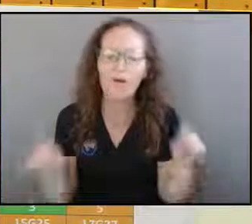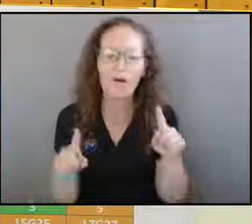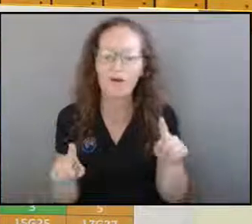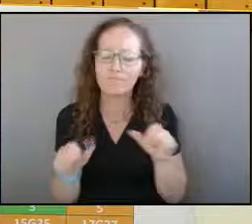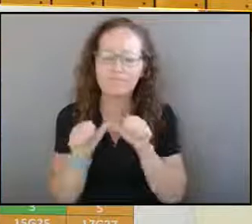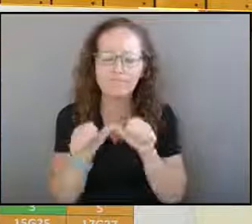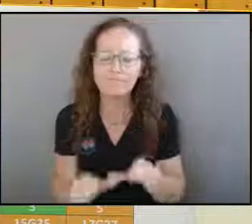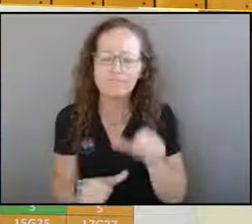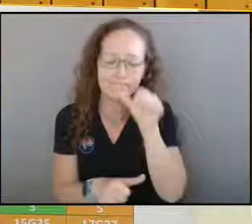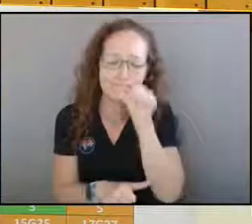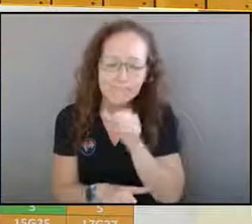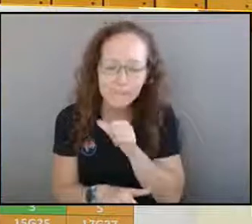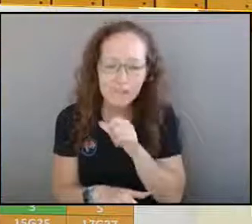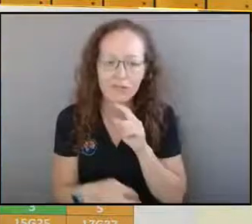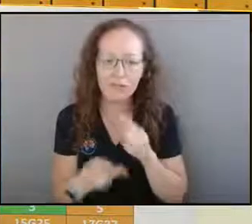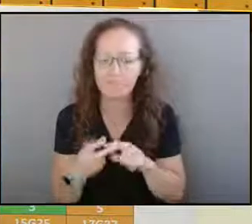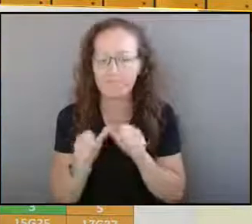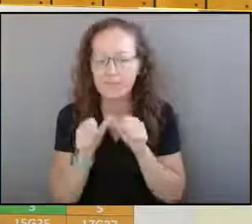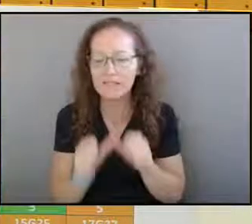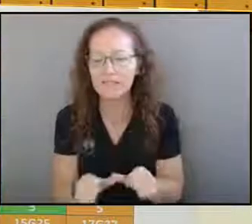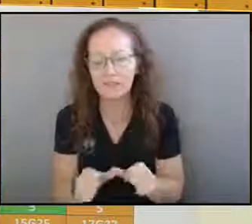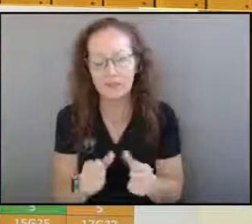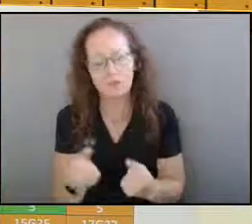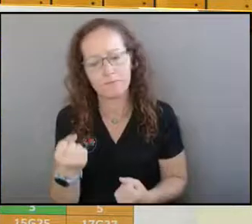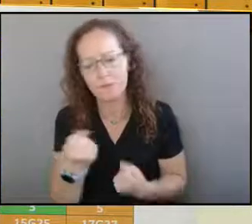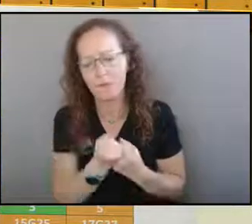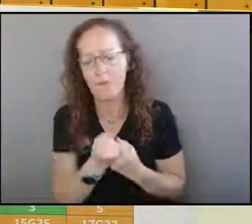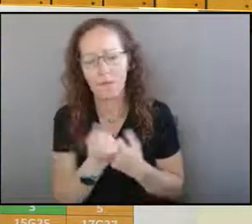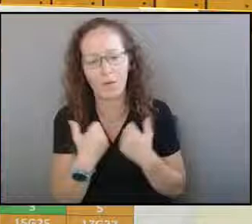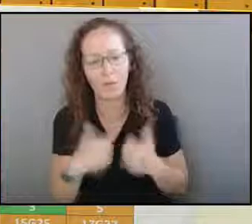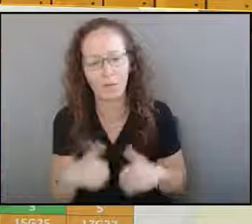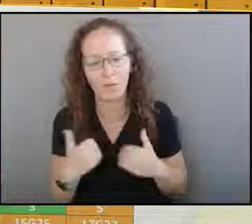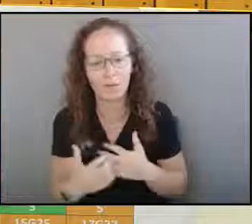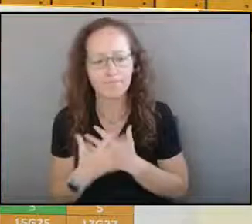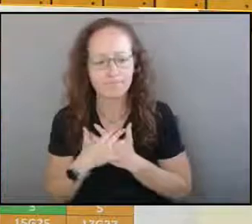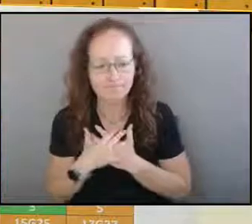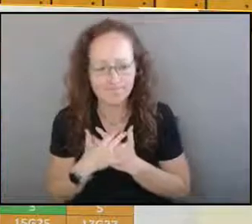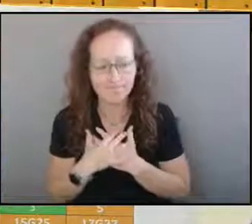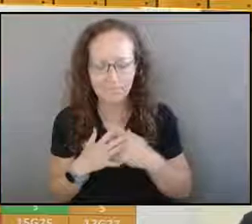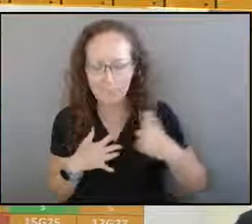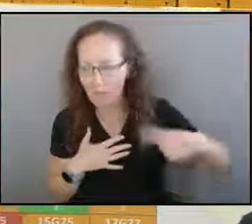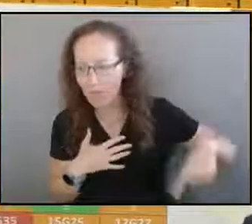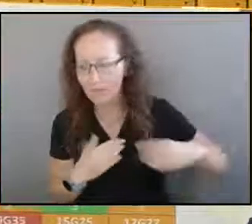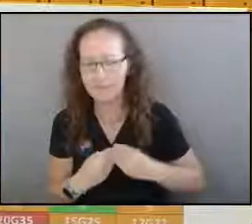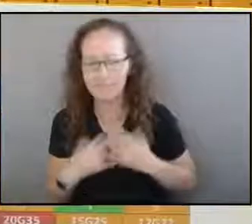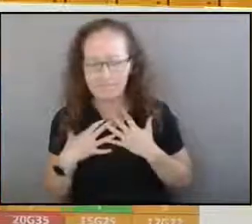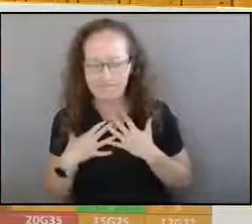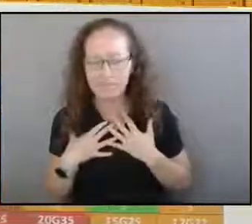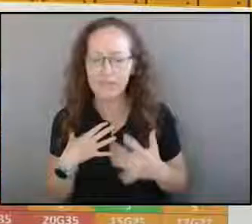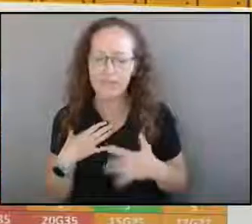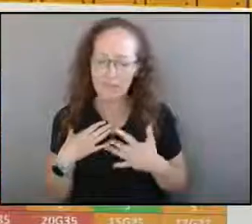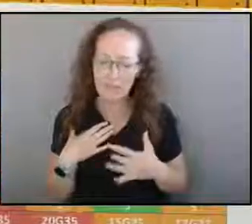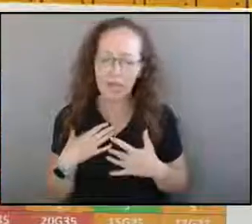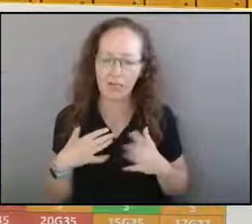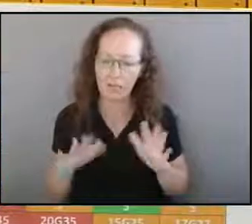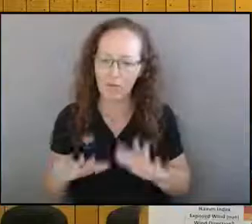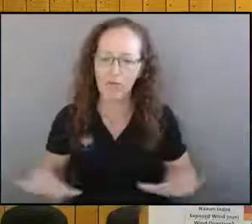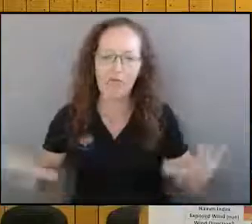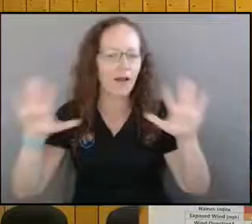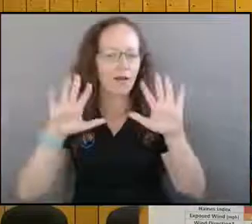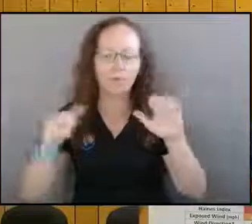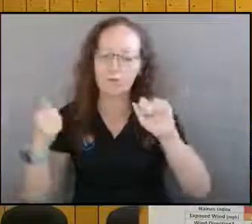your continued overwhelming support. We're feeling it all the way around this fire area and all the communities, and I can't thank you